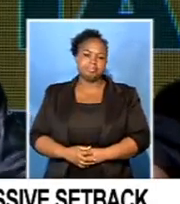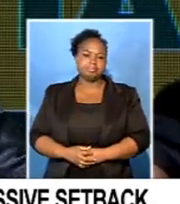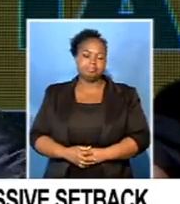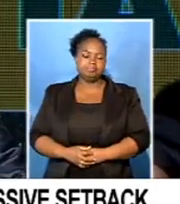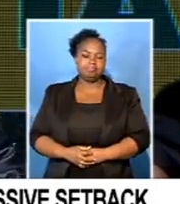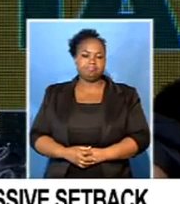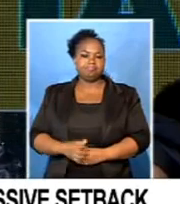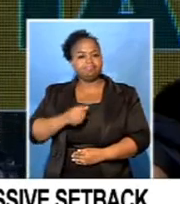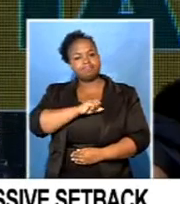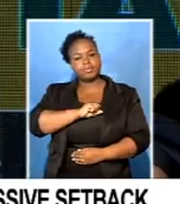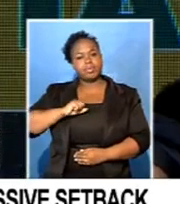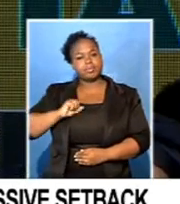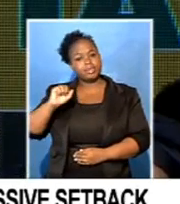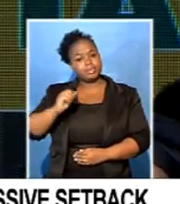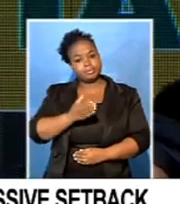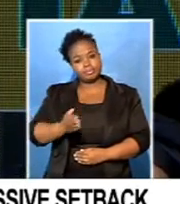Comrades,